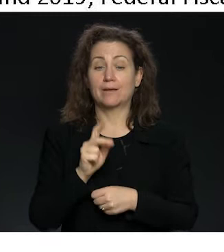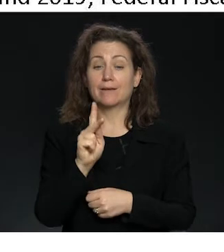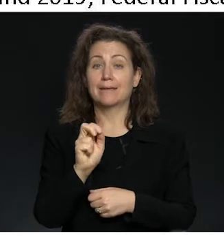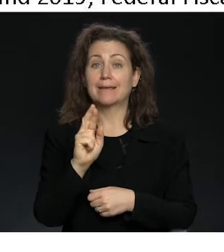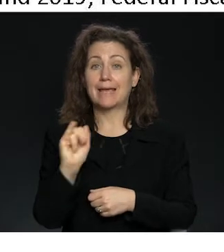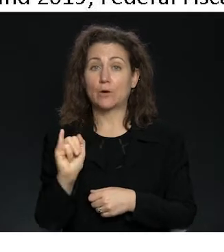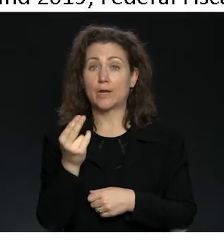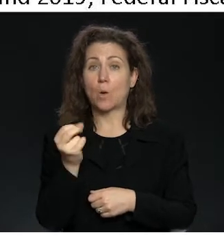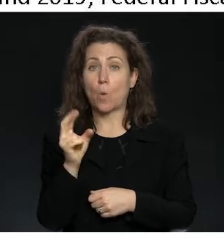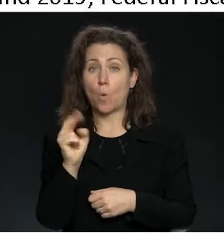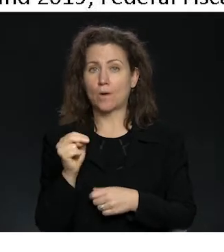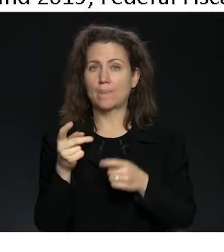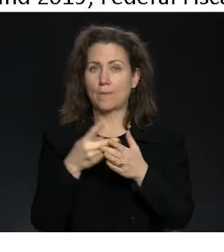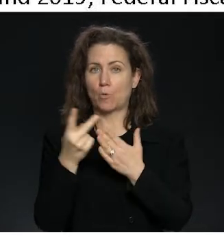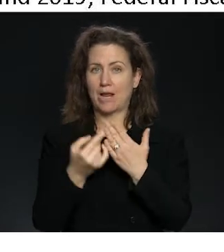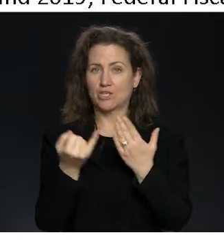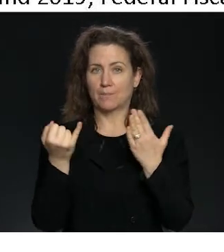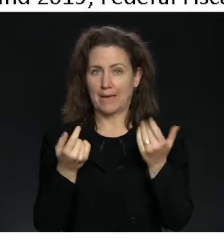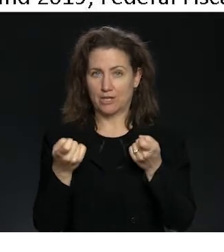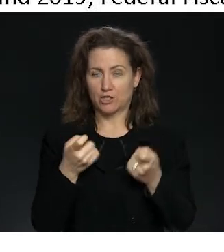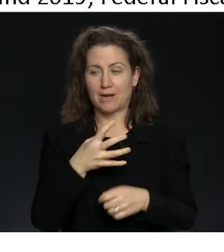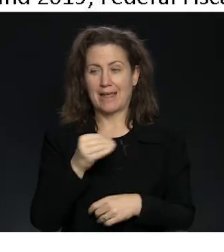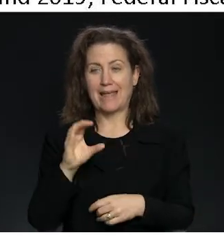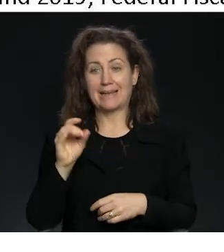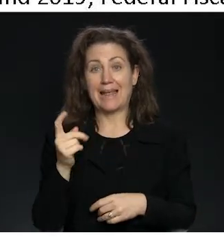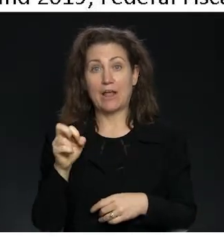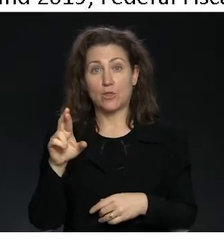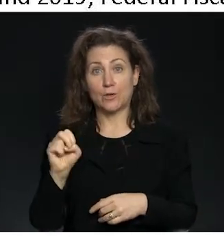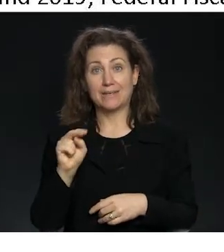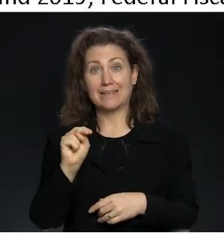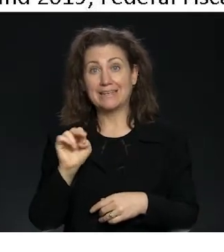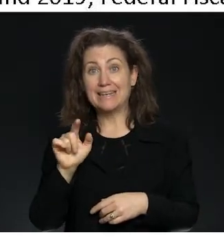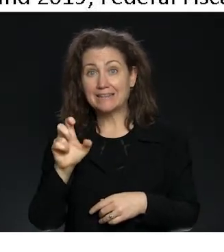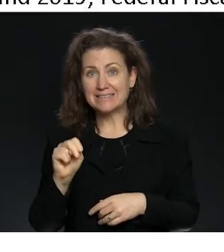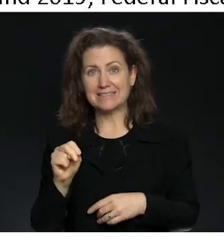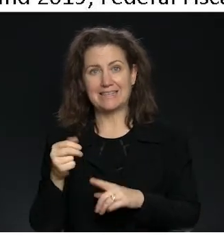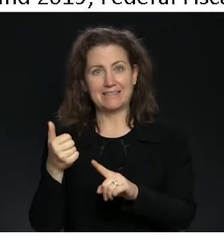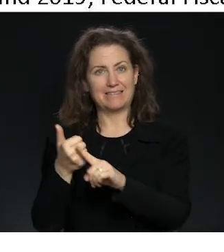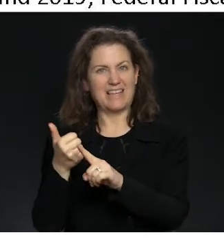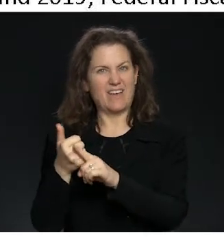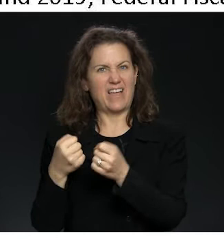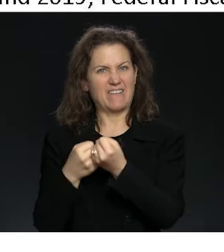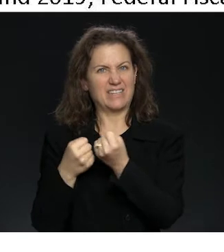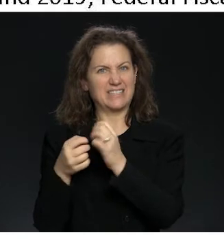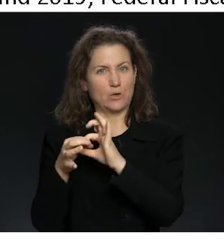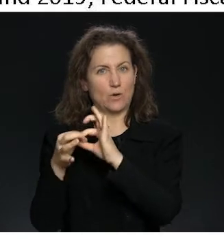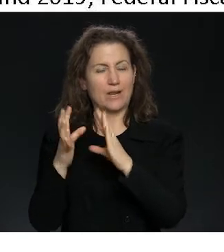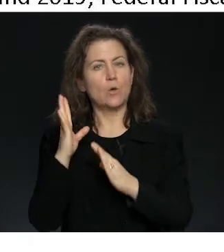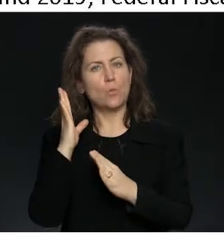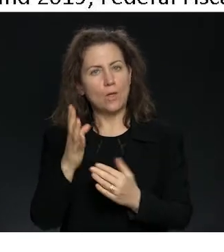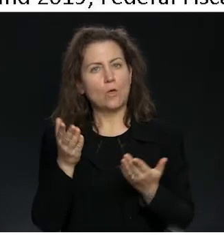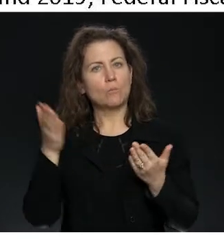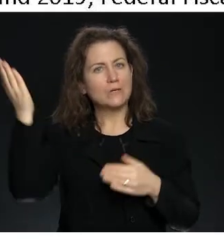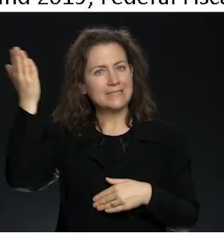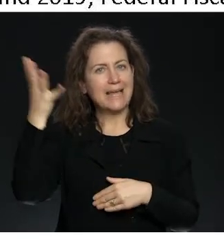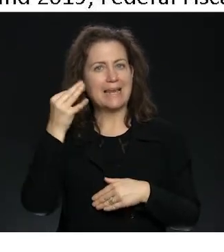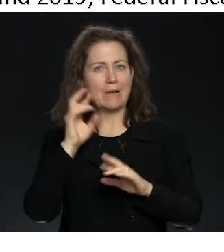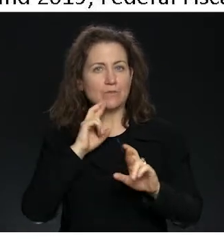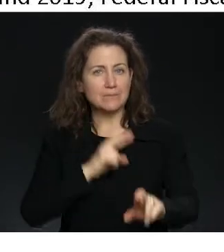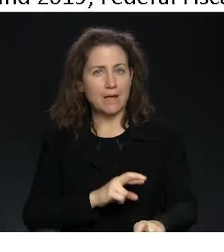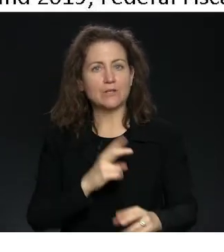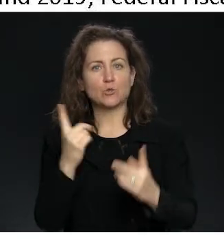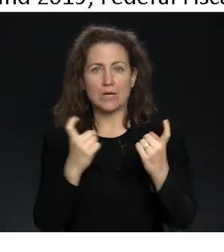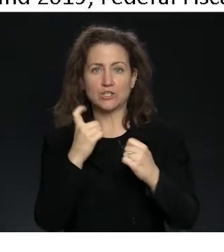Catherine Nielsen, the self-advocacy coordinator, will present and respond to questions on written summaries of projects